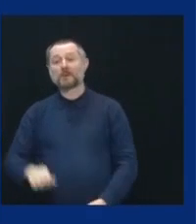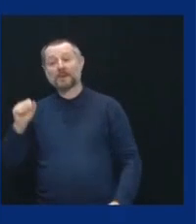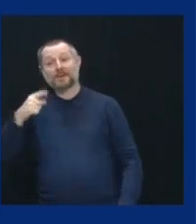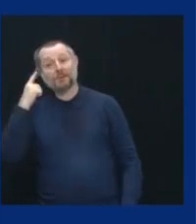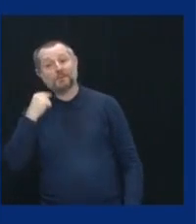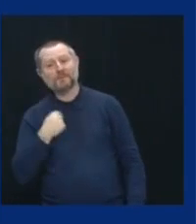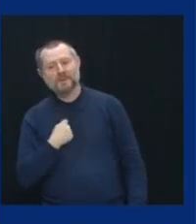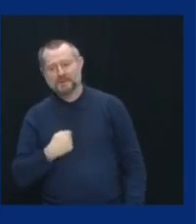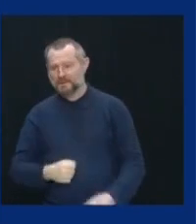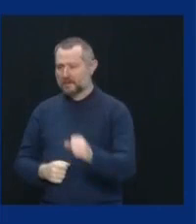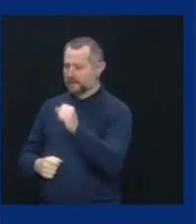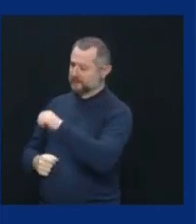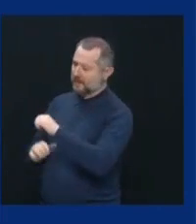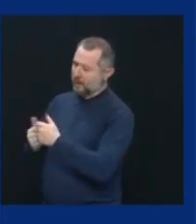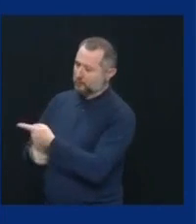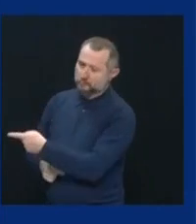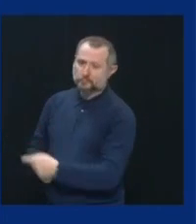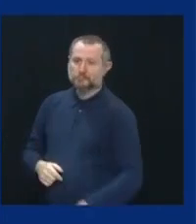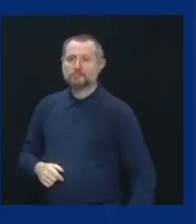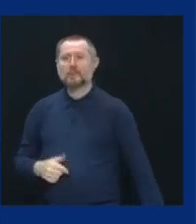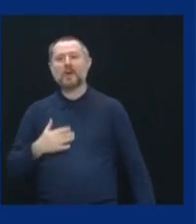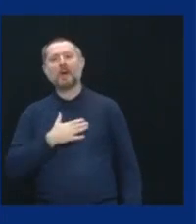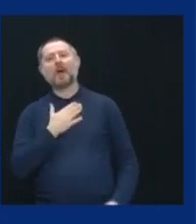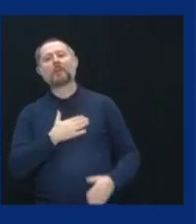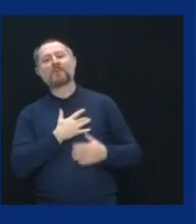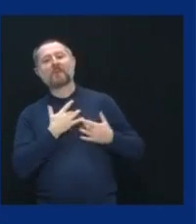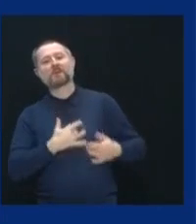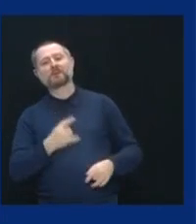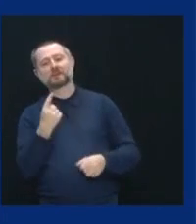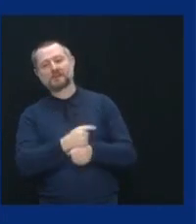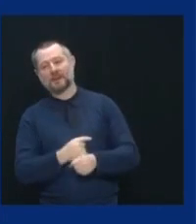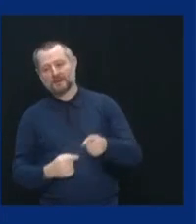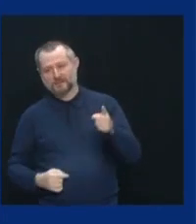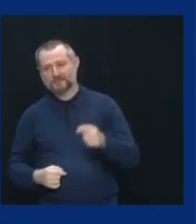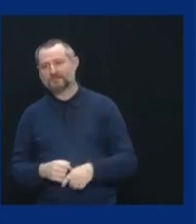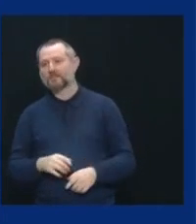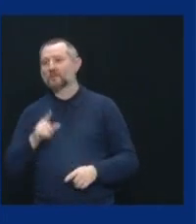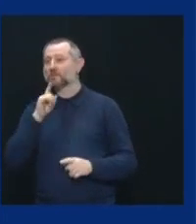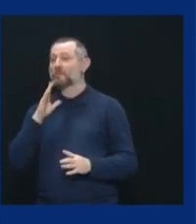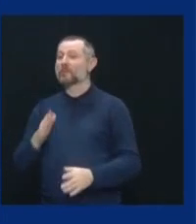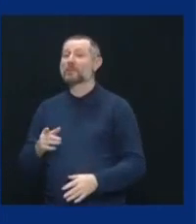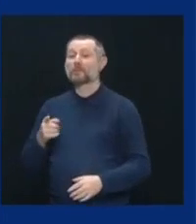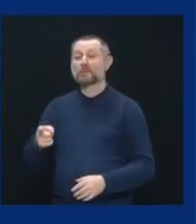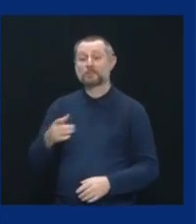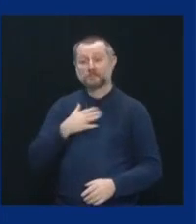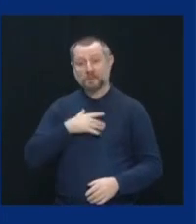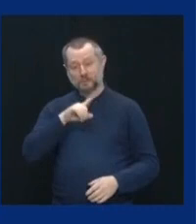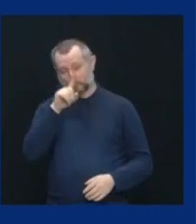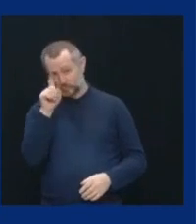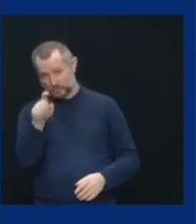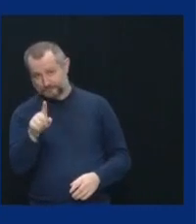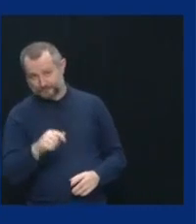Hey, Marcia, how are you? Happy Valentine's Day. So my question to you is this.